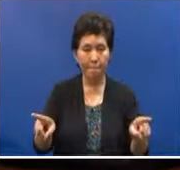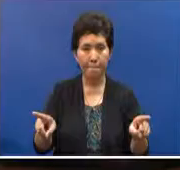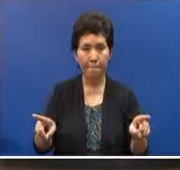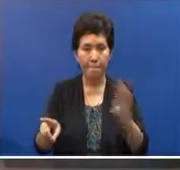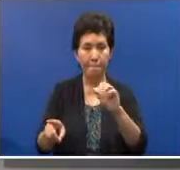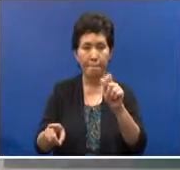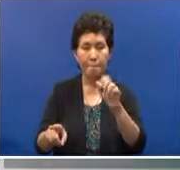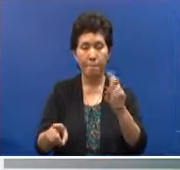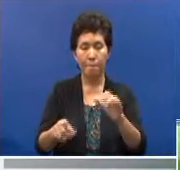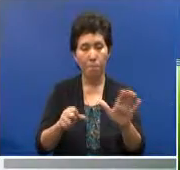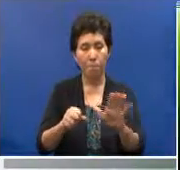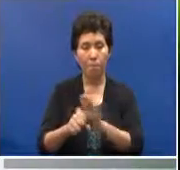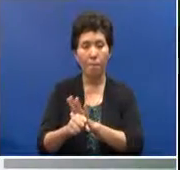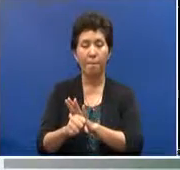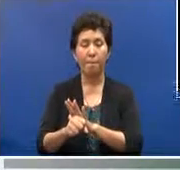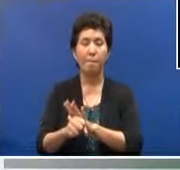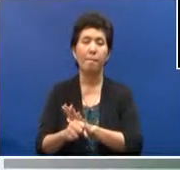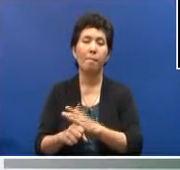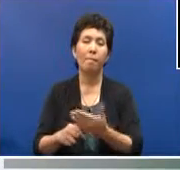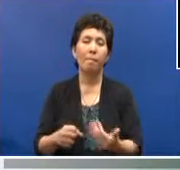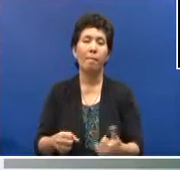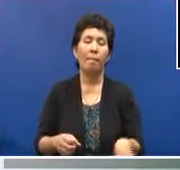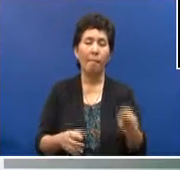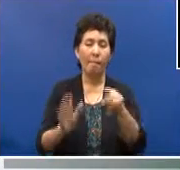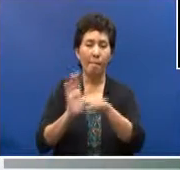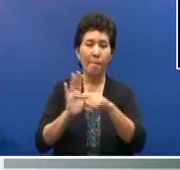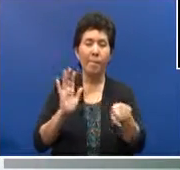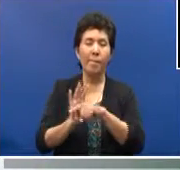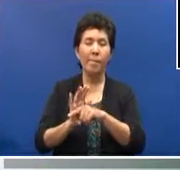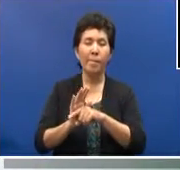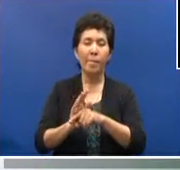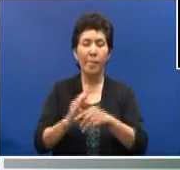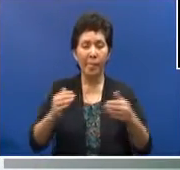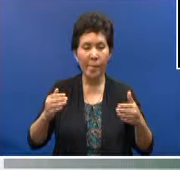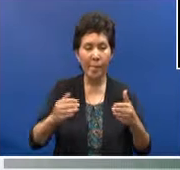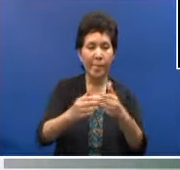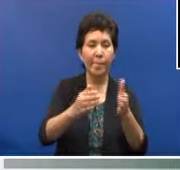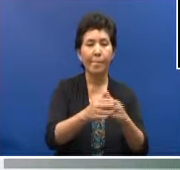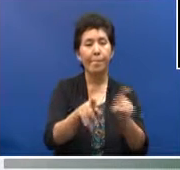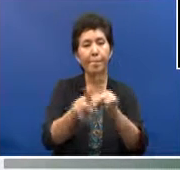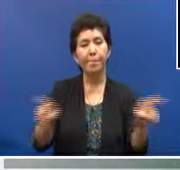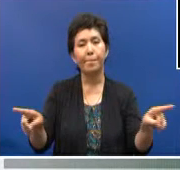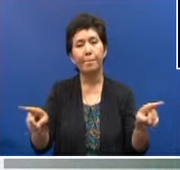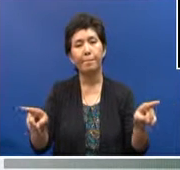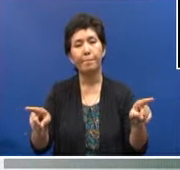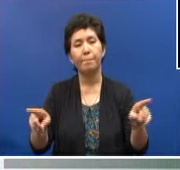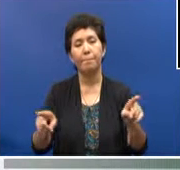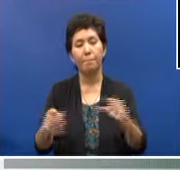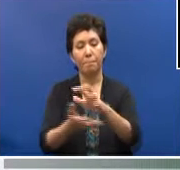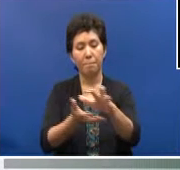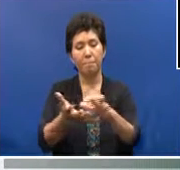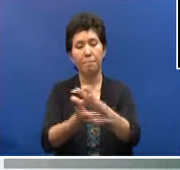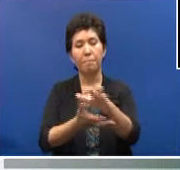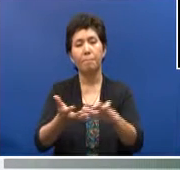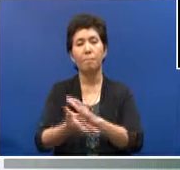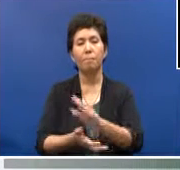they may lead to ethnic conflicts, and ethnic conflicts have negative consequences, okay, to a multicultural society, okay,